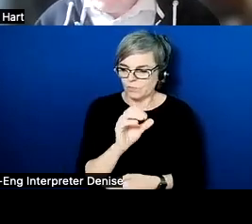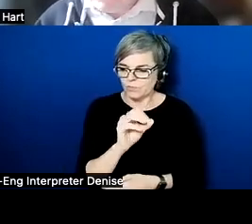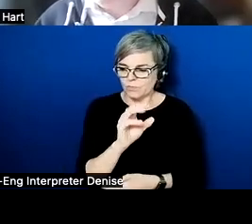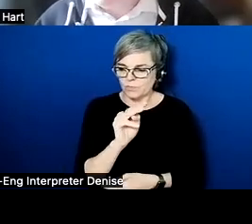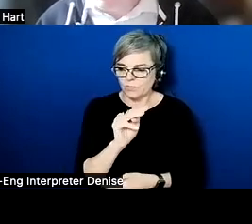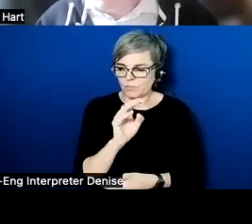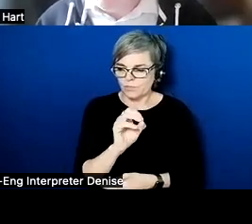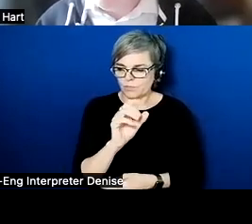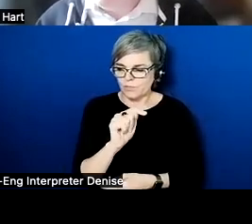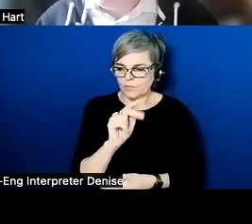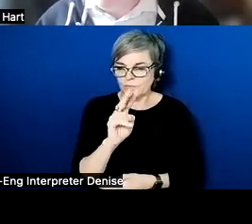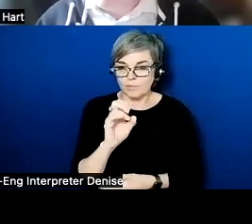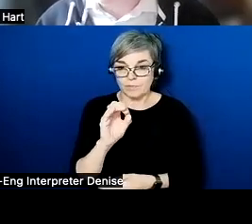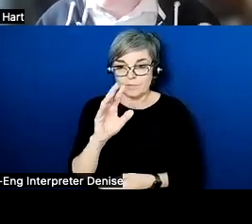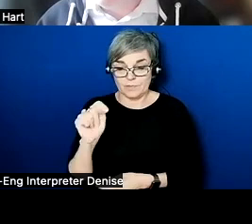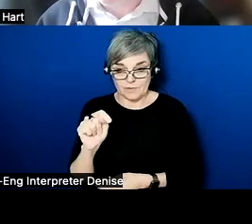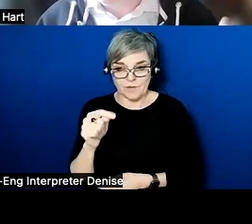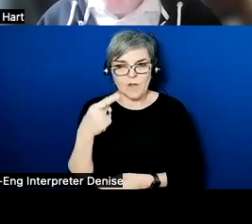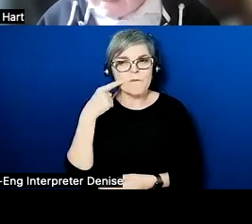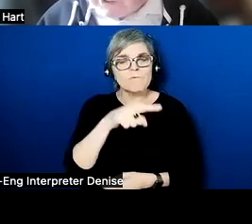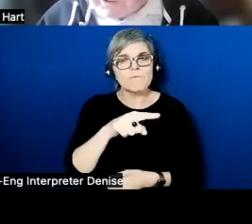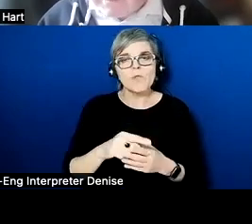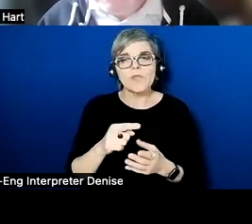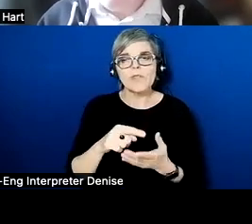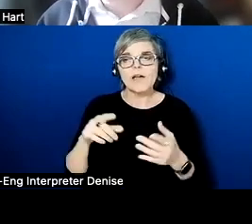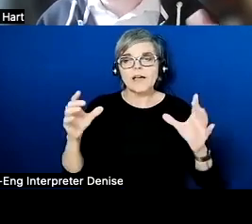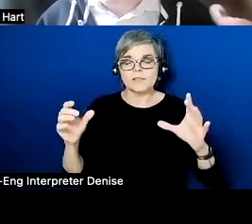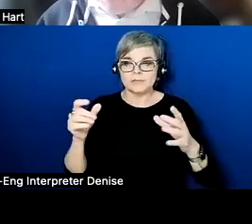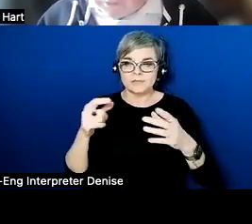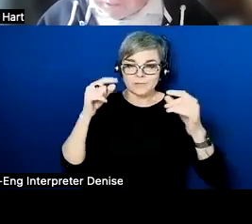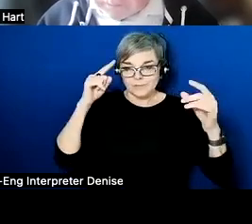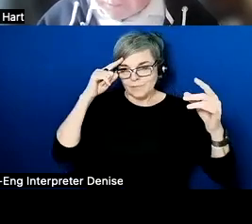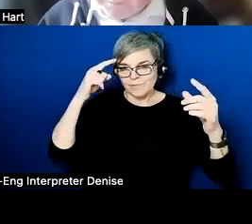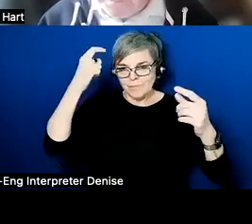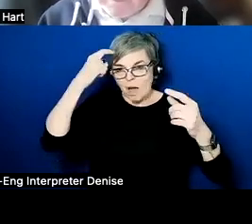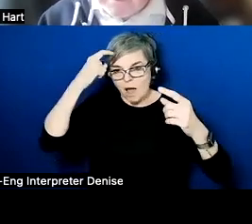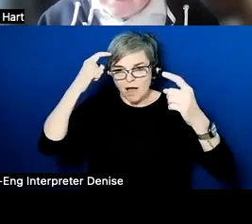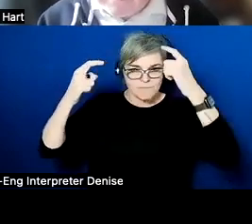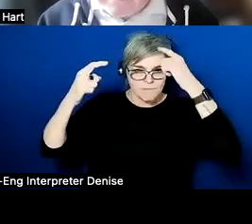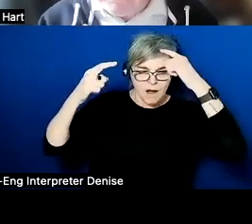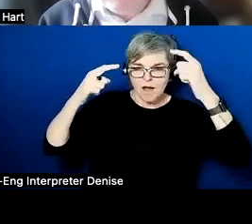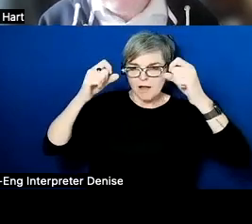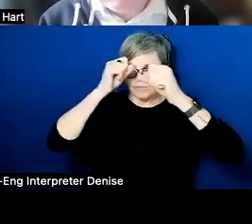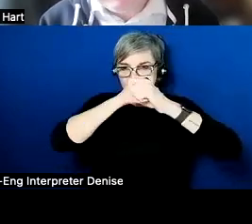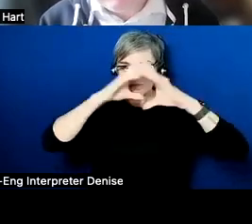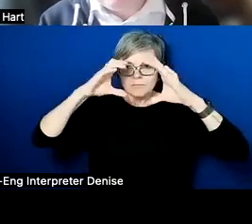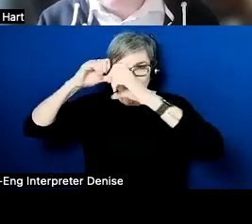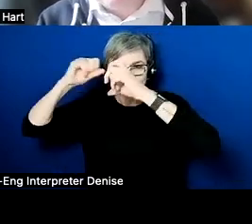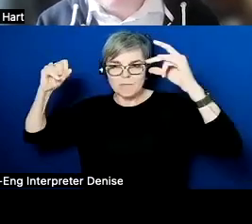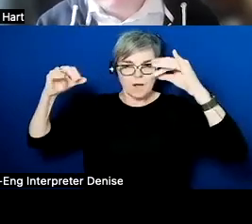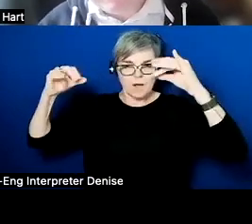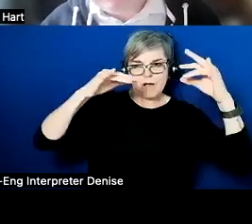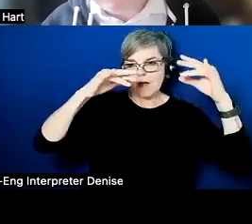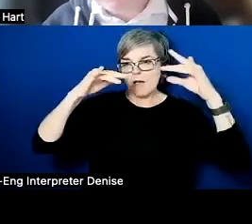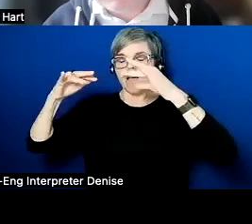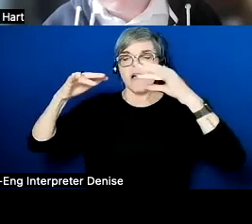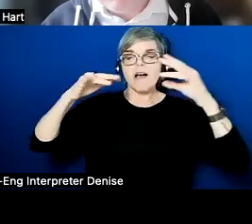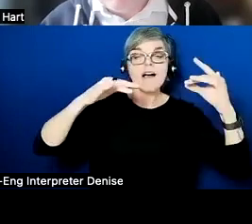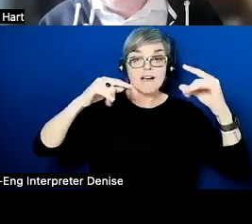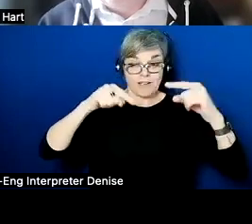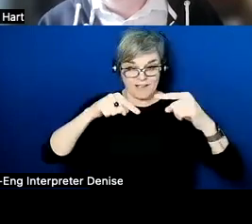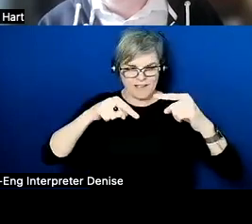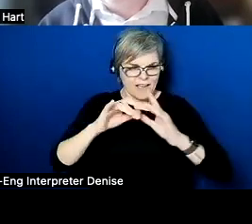to happen at all, you first have to imagine that it's possible. And I think we can take that same